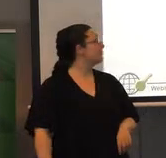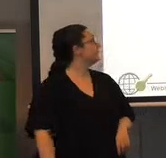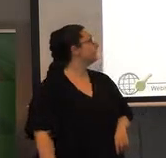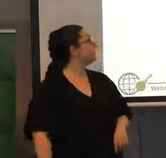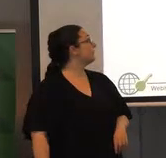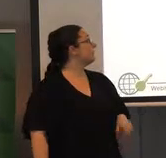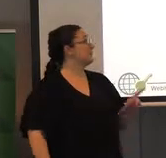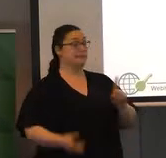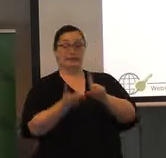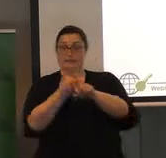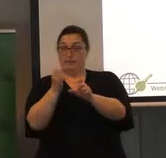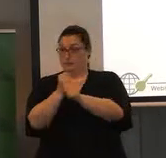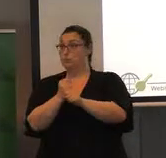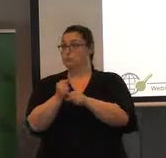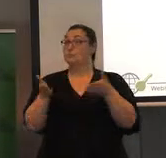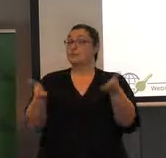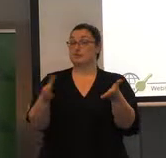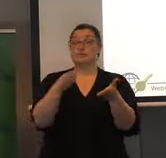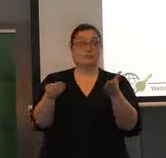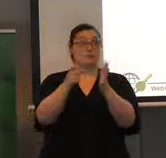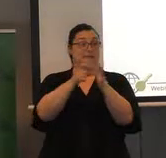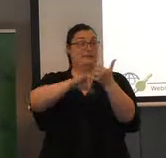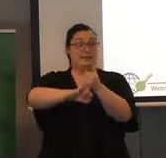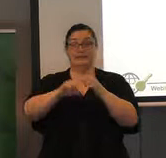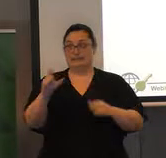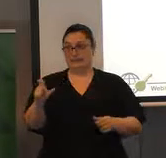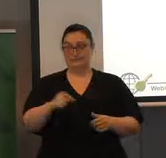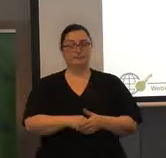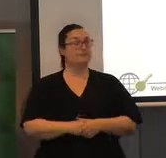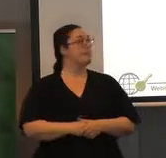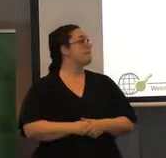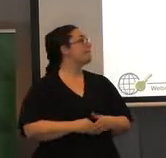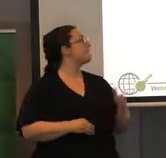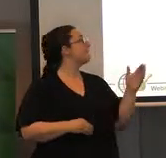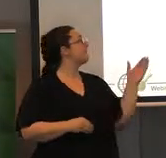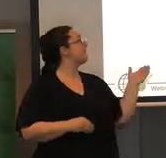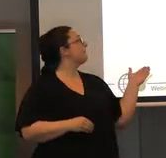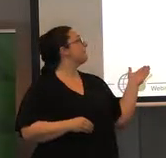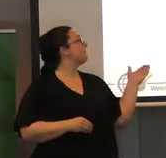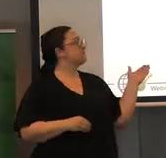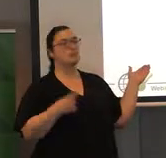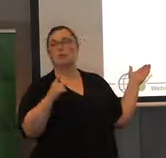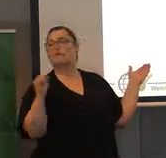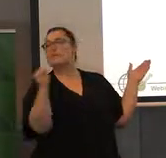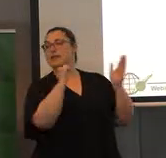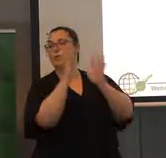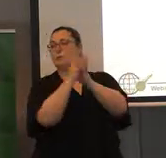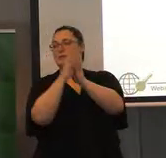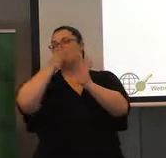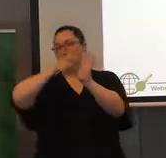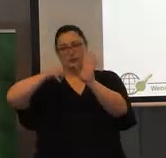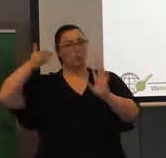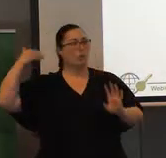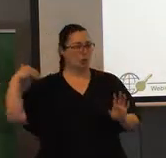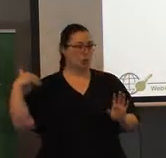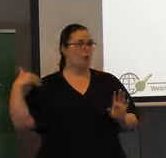I'm going to look at a few examples with the permission of Disability Services Commission. This is some work they did on one of their websites a few